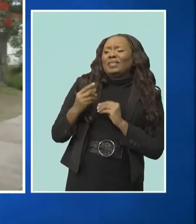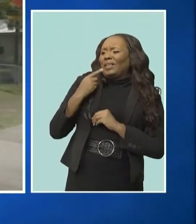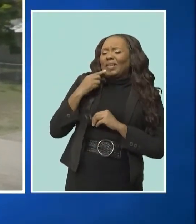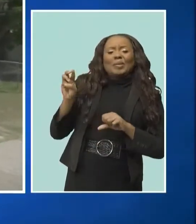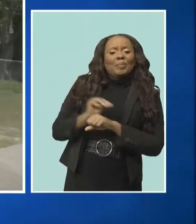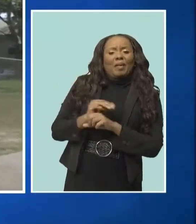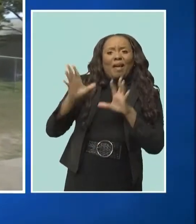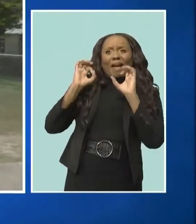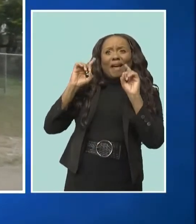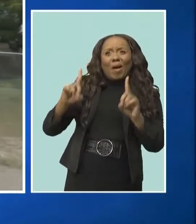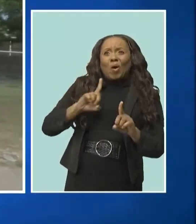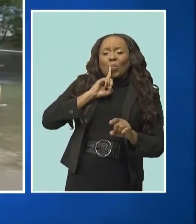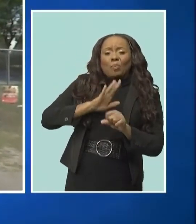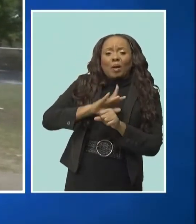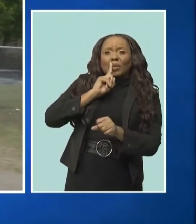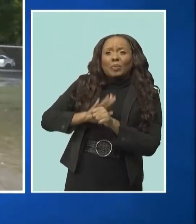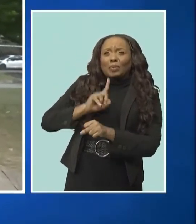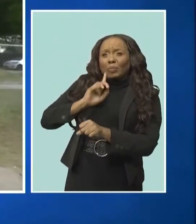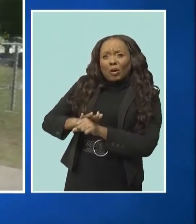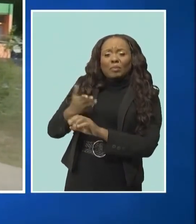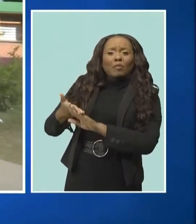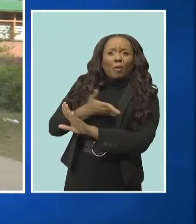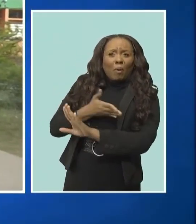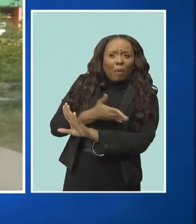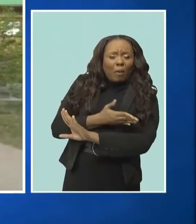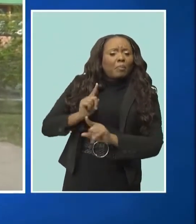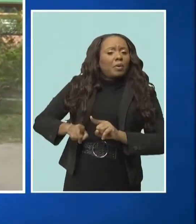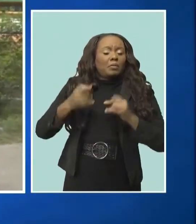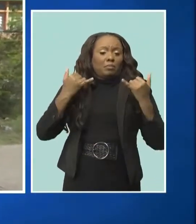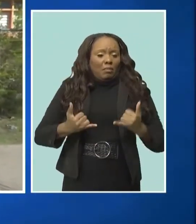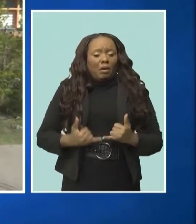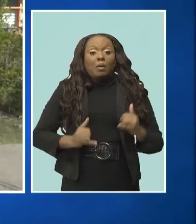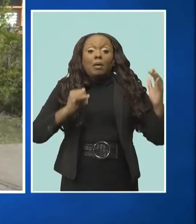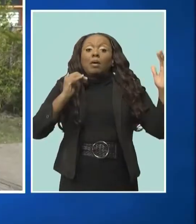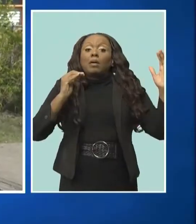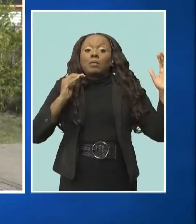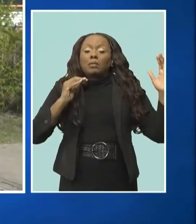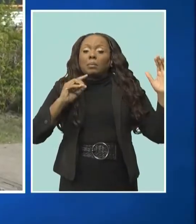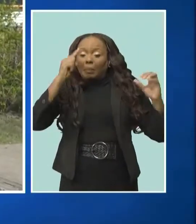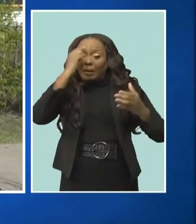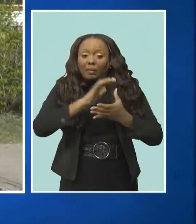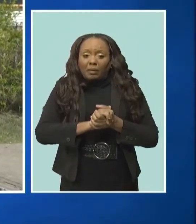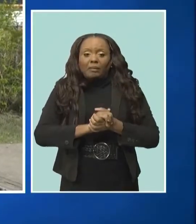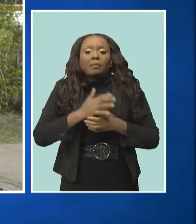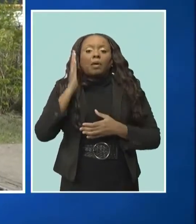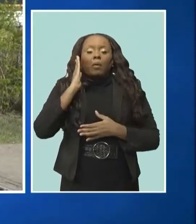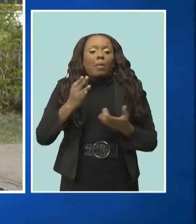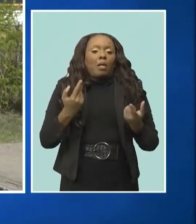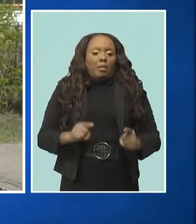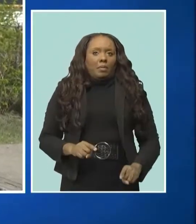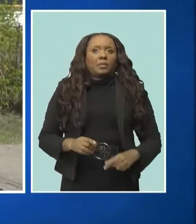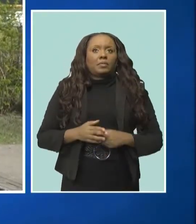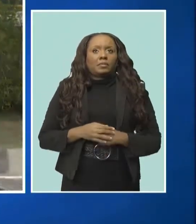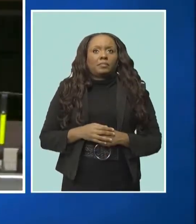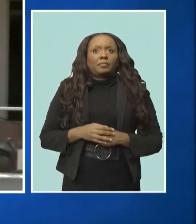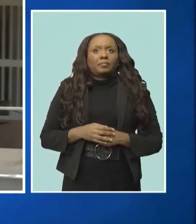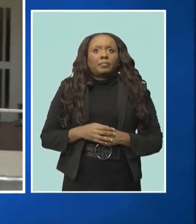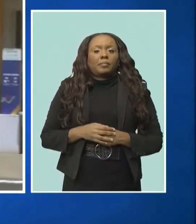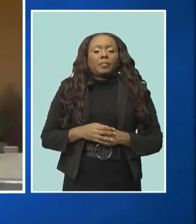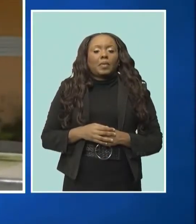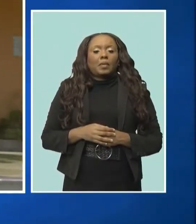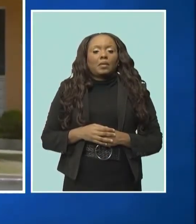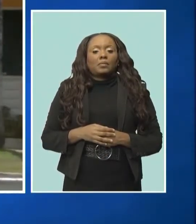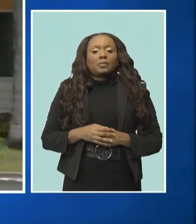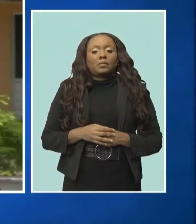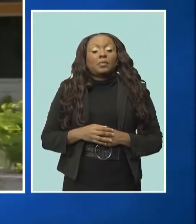made similar promises in the past, he's optimistic this time they will be kept. He believes had security measures been stepped up before,